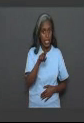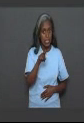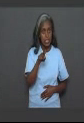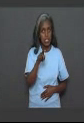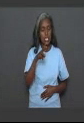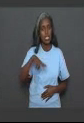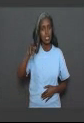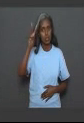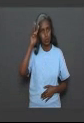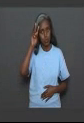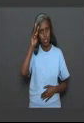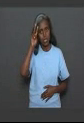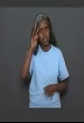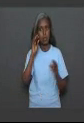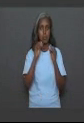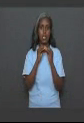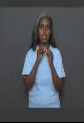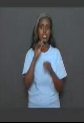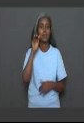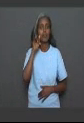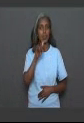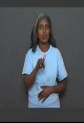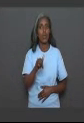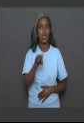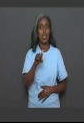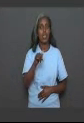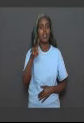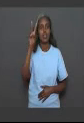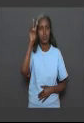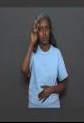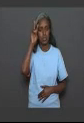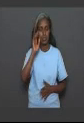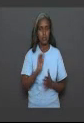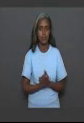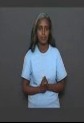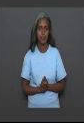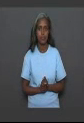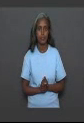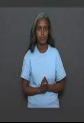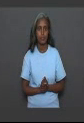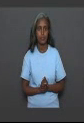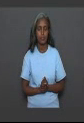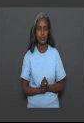of x squared plus y squared.